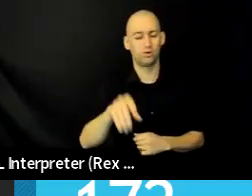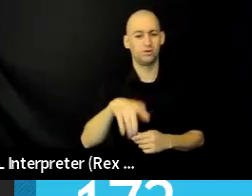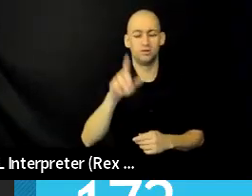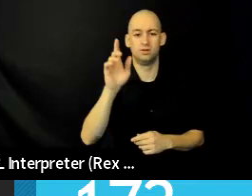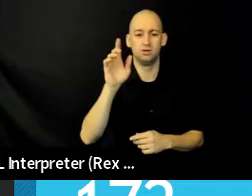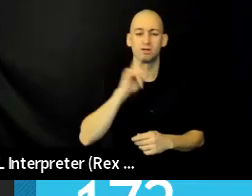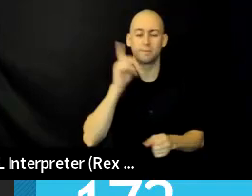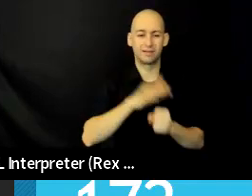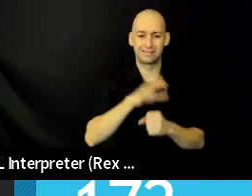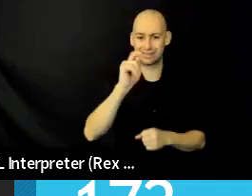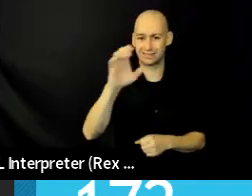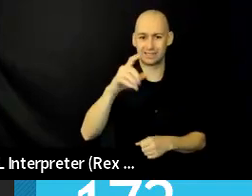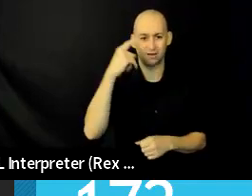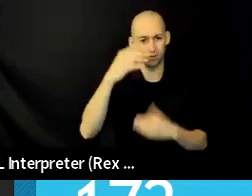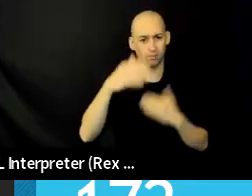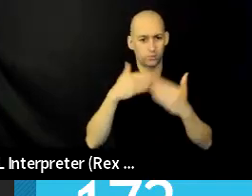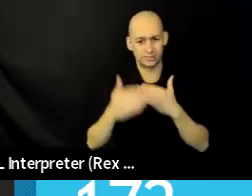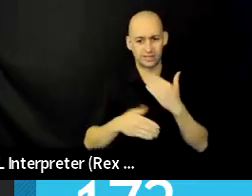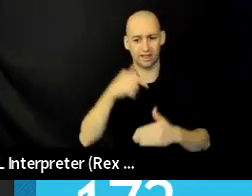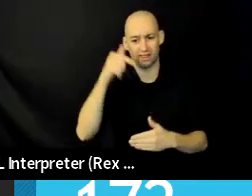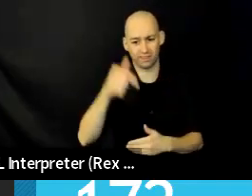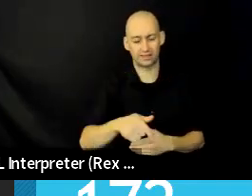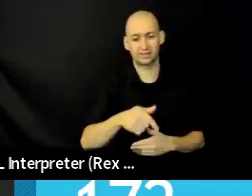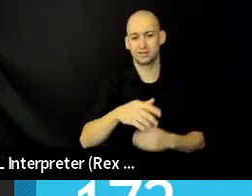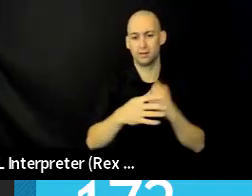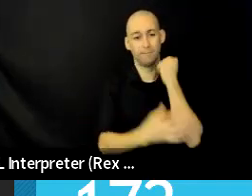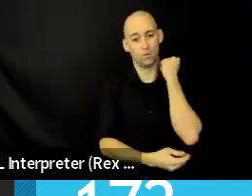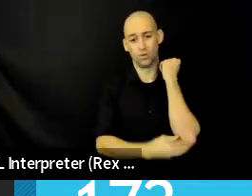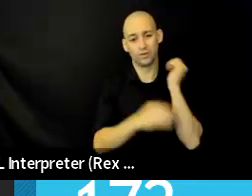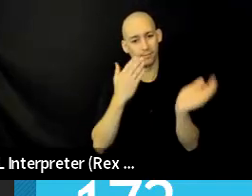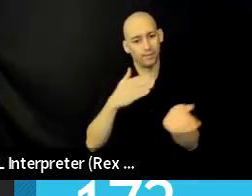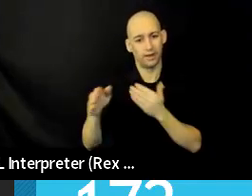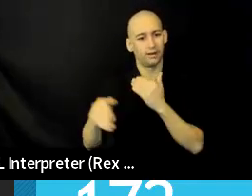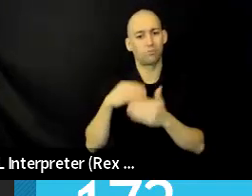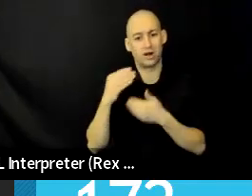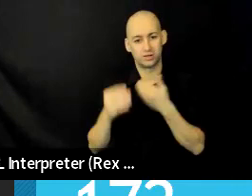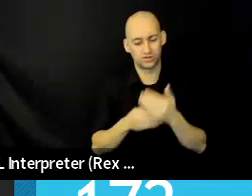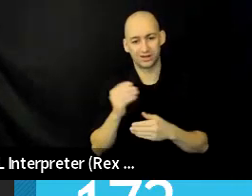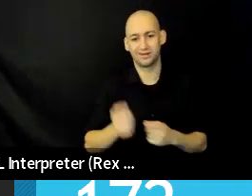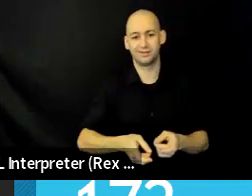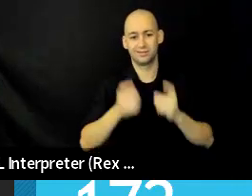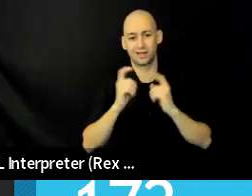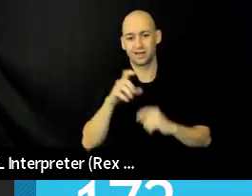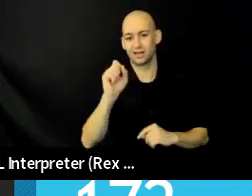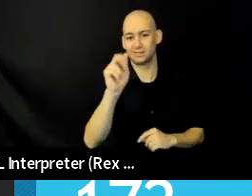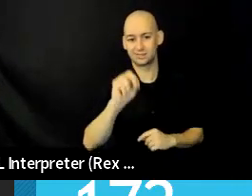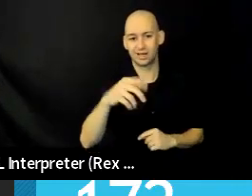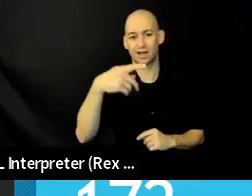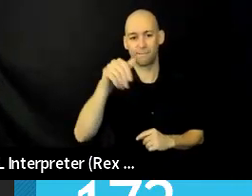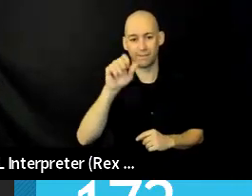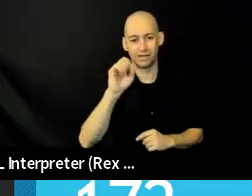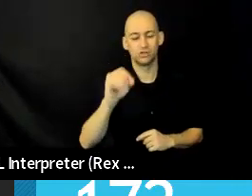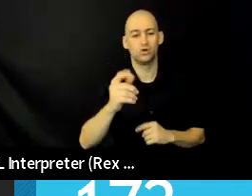CTC to proceed with this poorly planned project and take San Paso Truck Stop's property.